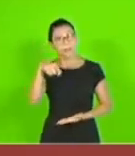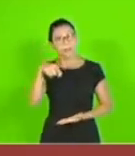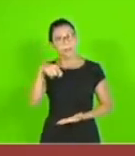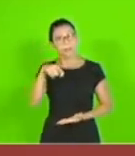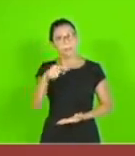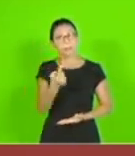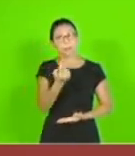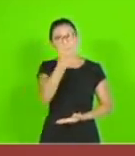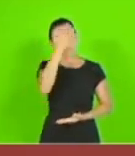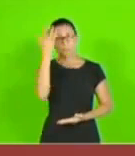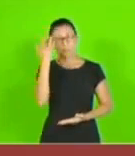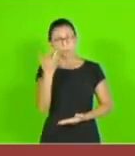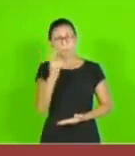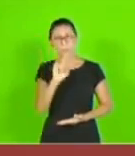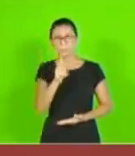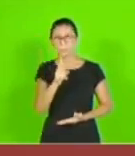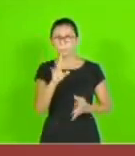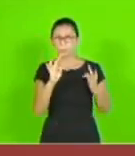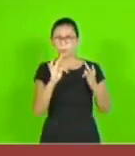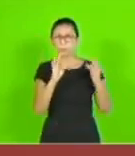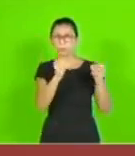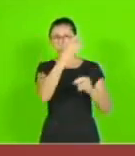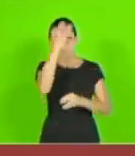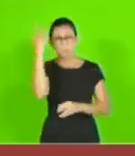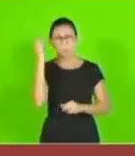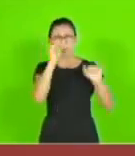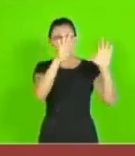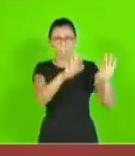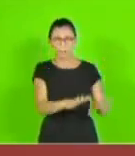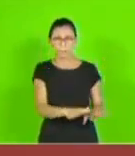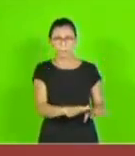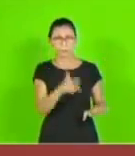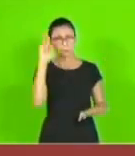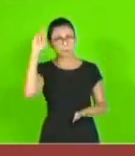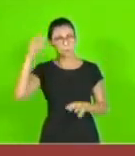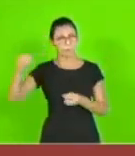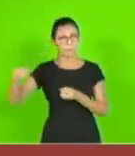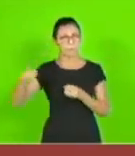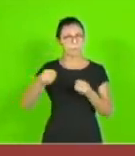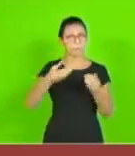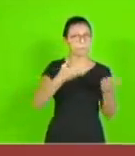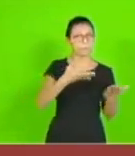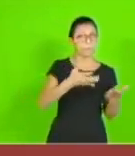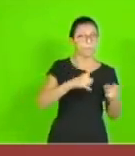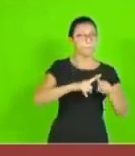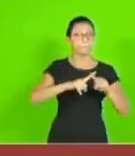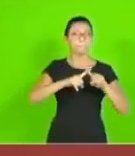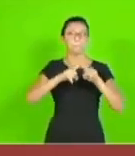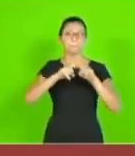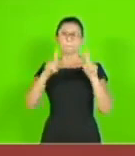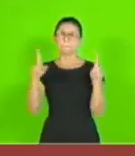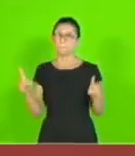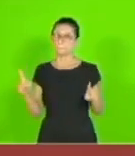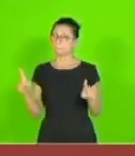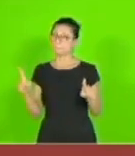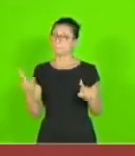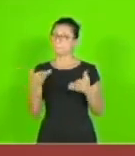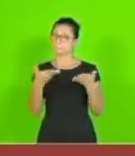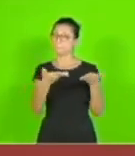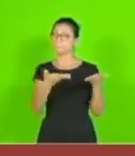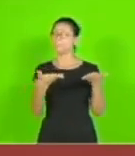all. Whoever believes and whoever doesn't believe. The blessing is for all. But the